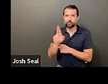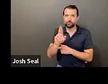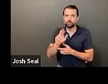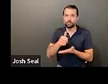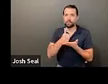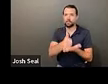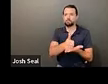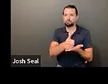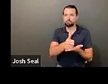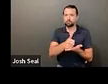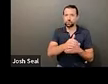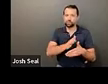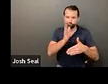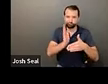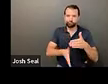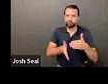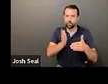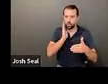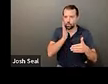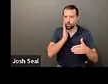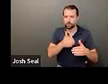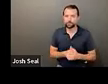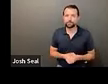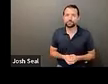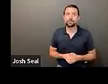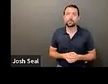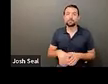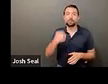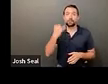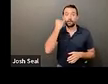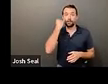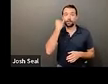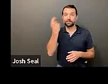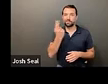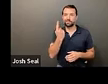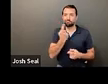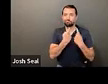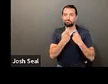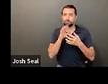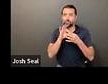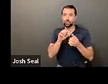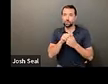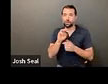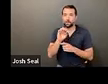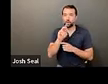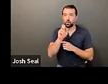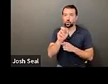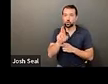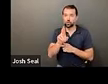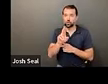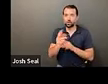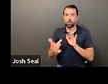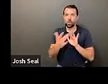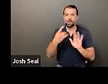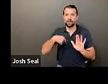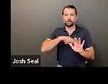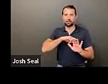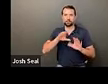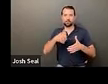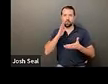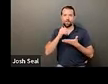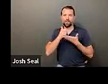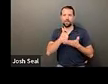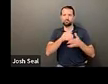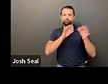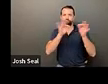So our best guidance is if you have questions around MUSER, reach out to one of us and we can do our best to sort of walk you through it. But MUSER is